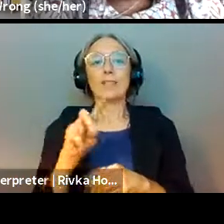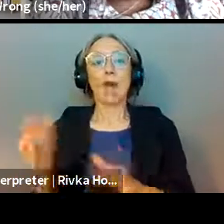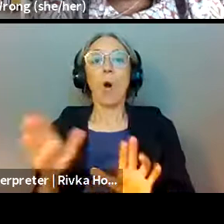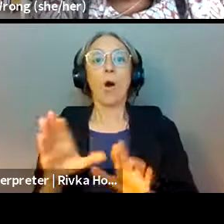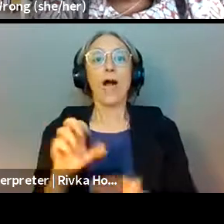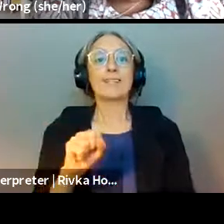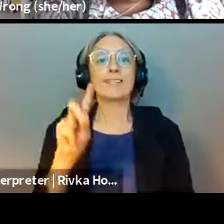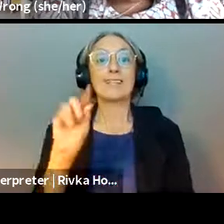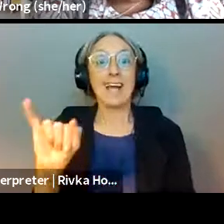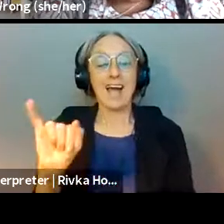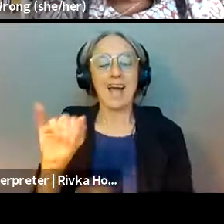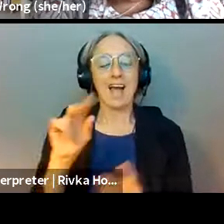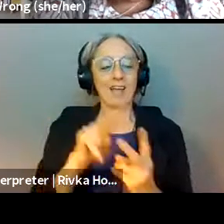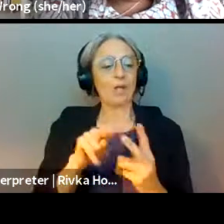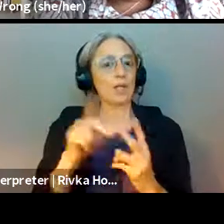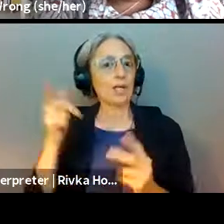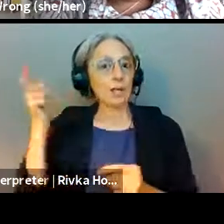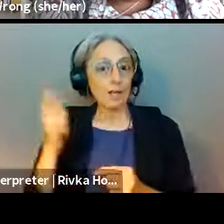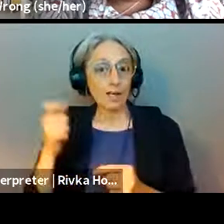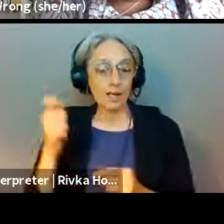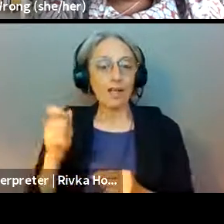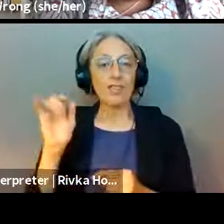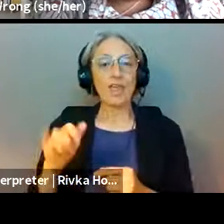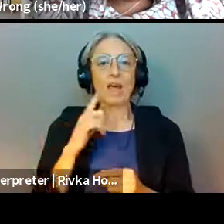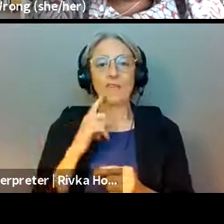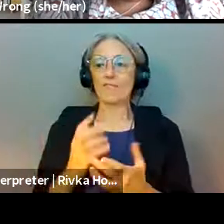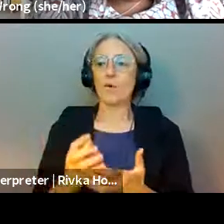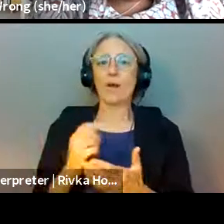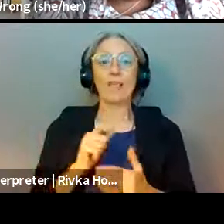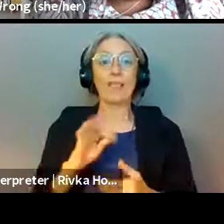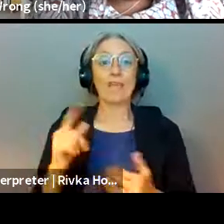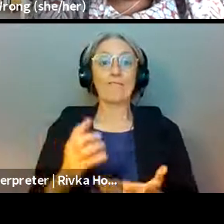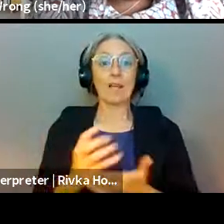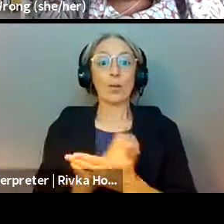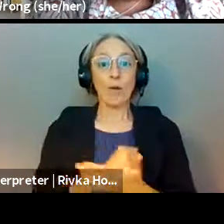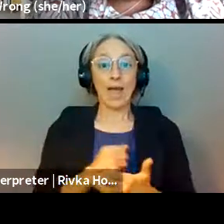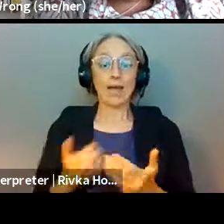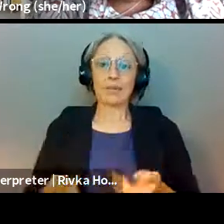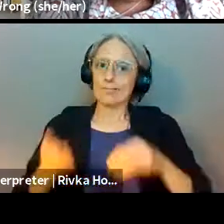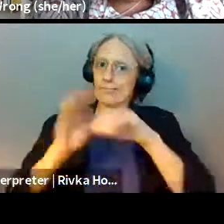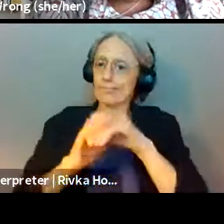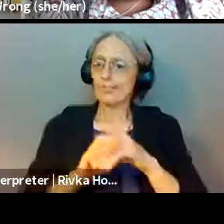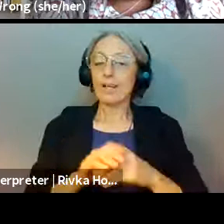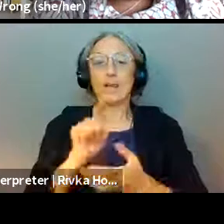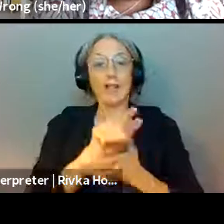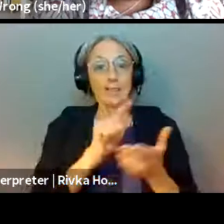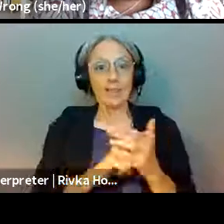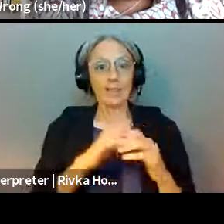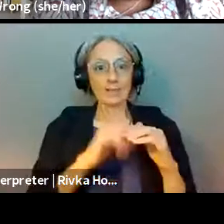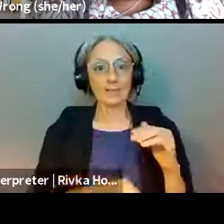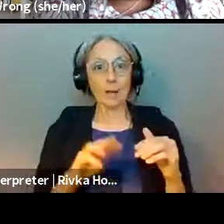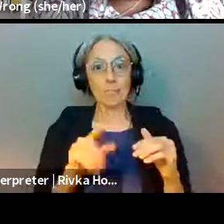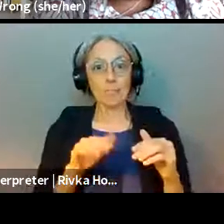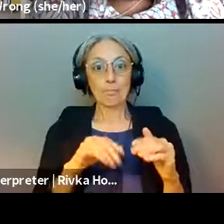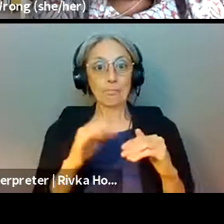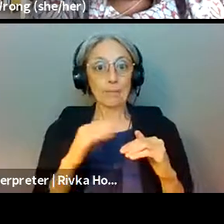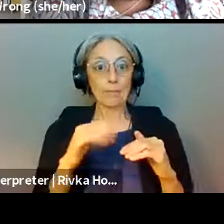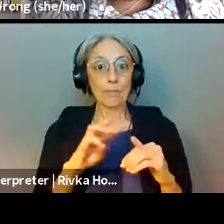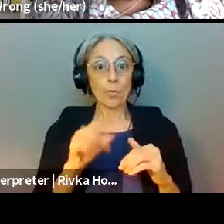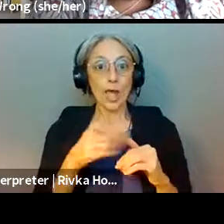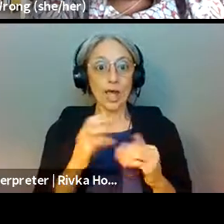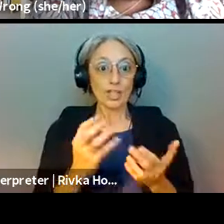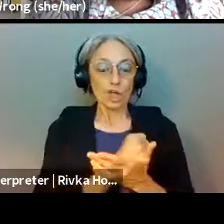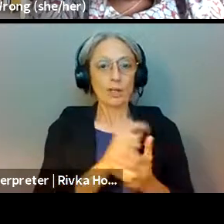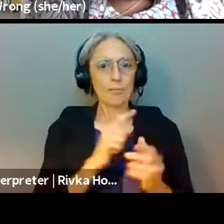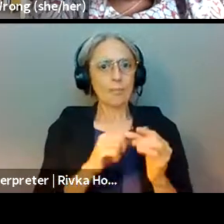SSDI to actually give a living wage, and we need the legal sub-minimum wage earnings to disabled people to be made illegal.